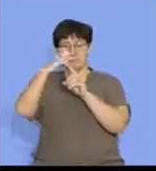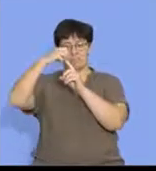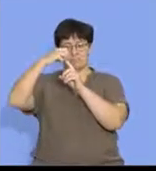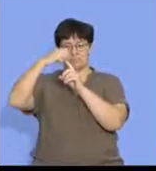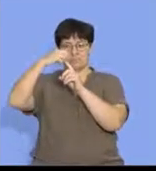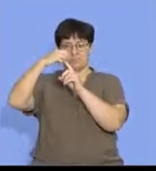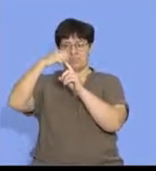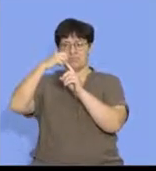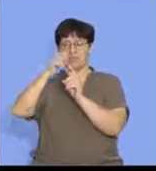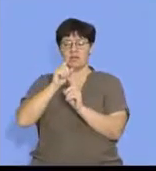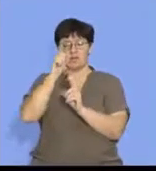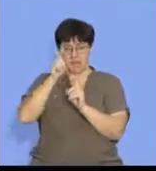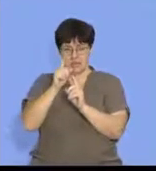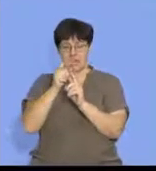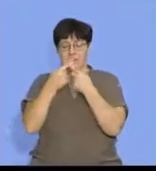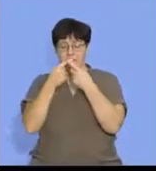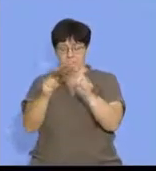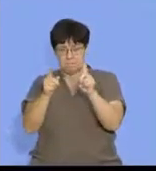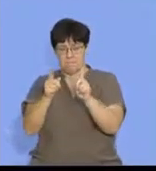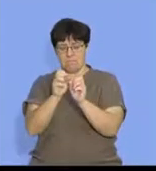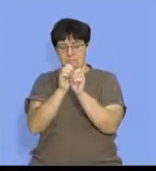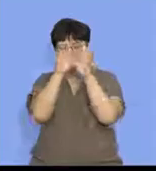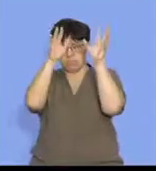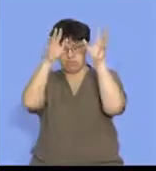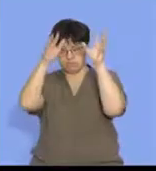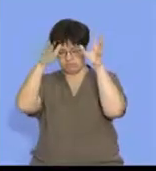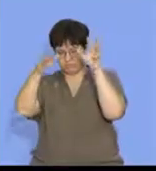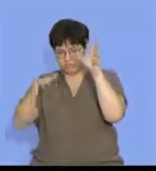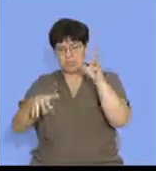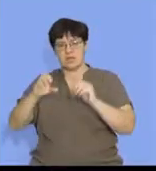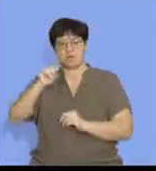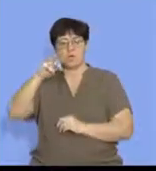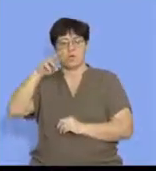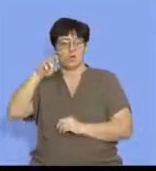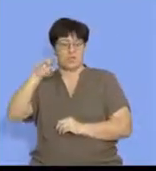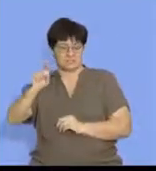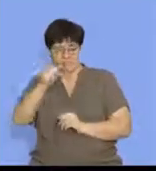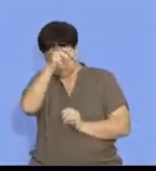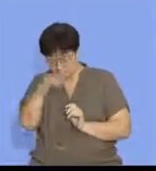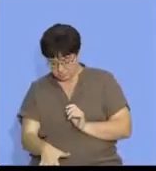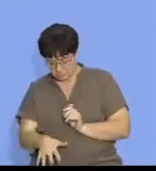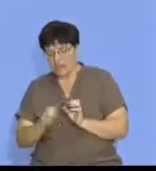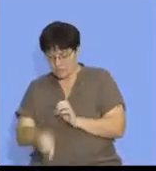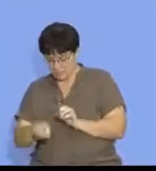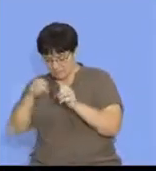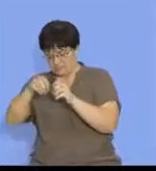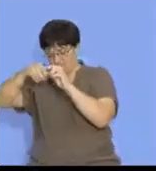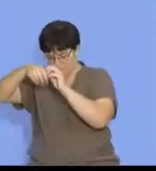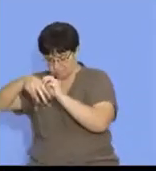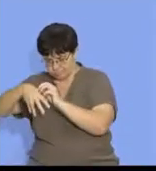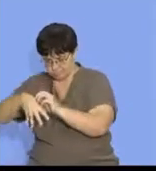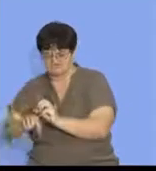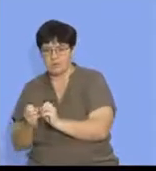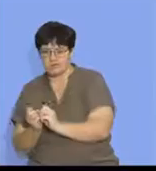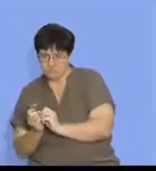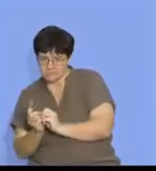this long stalk. Right at the top, it's got all these spores in. Can you see that? And when it needs to reproduce,